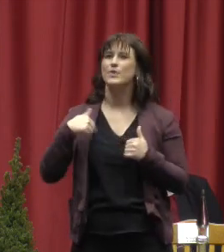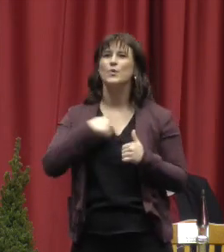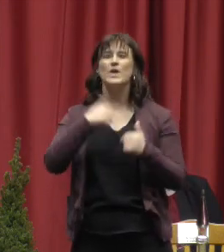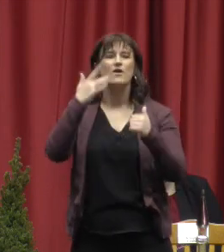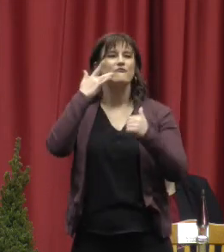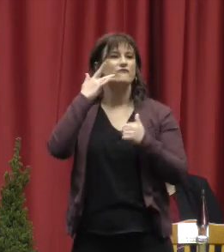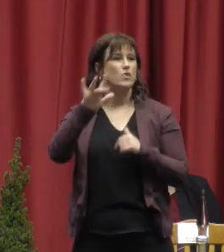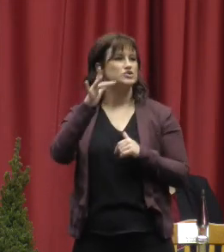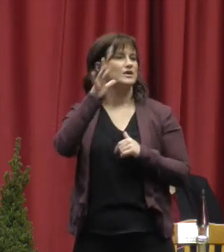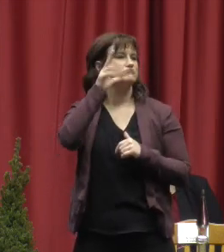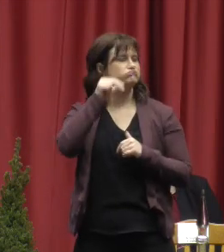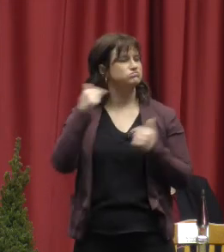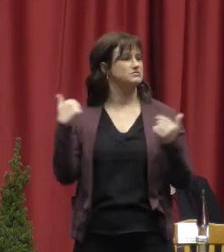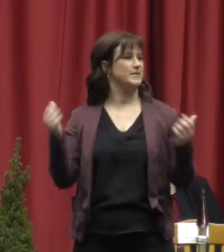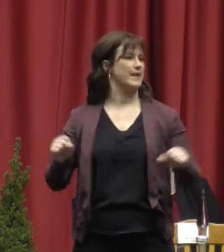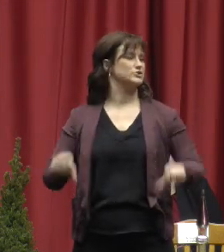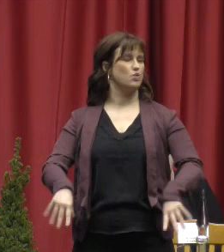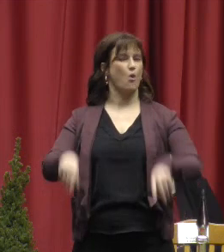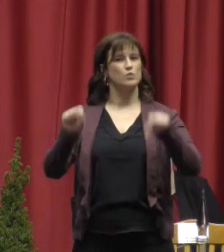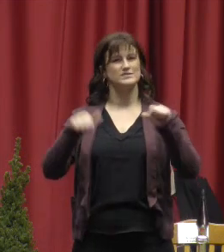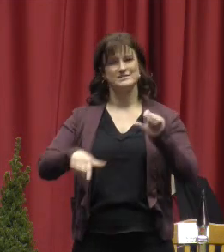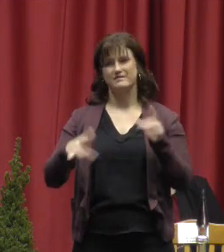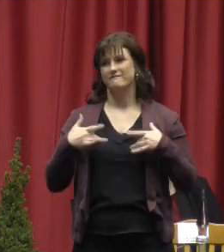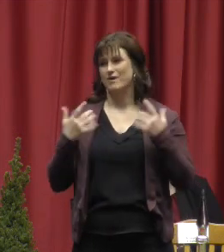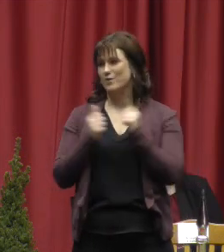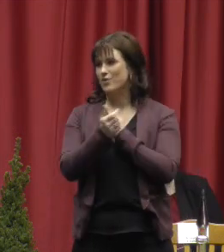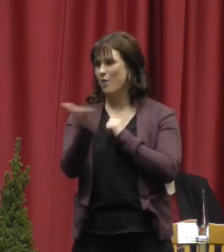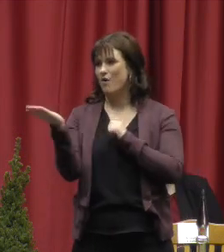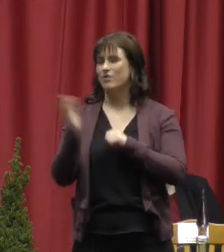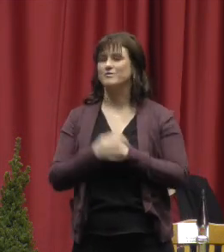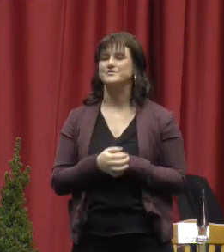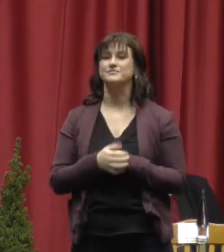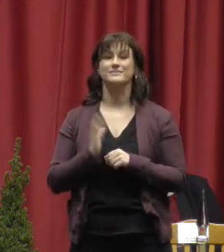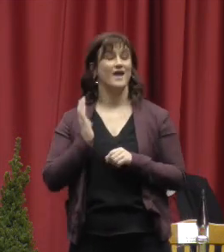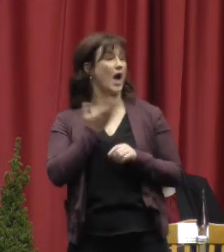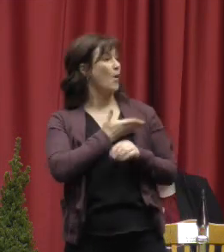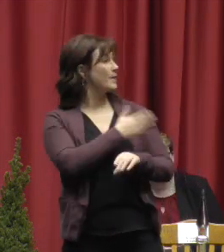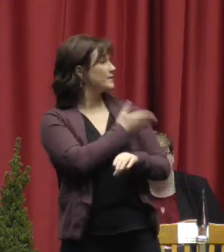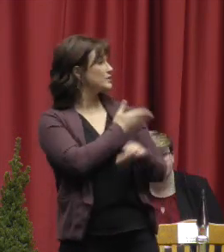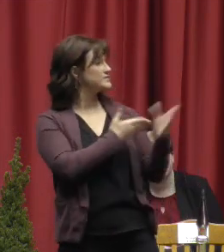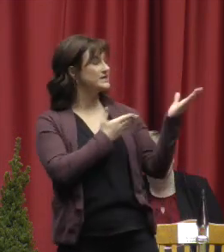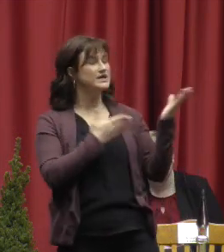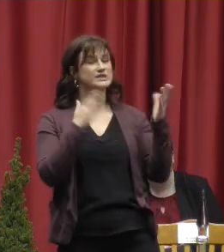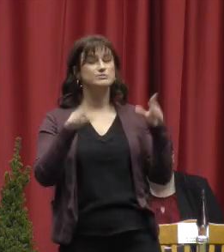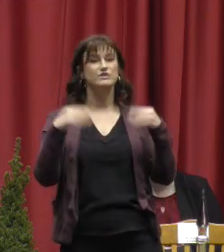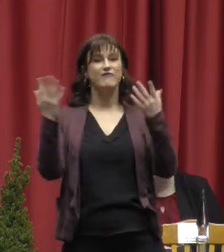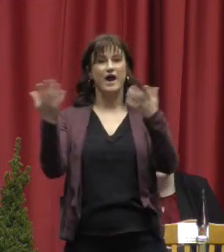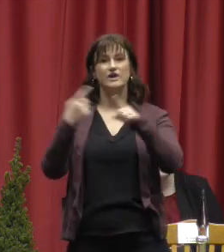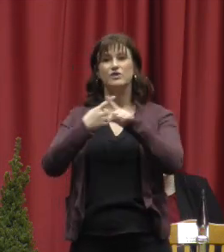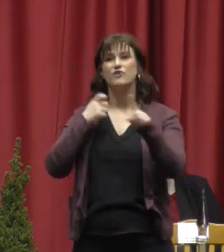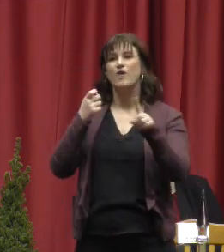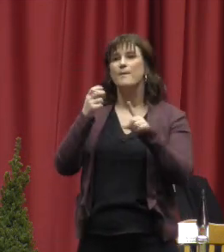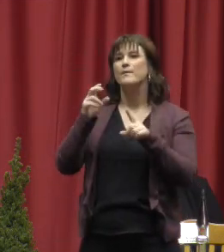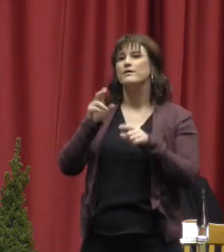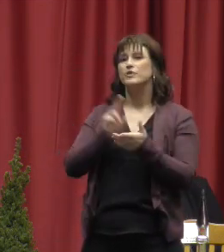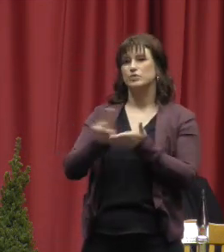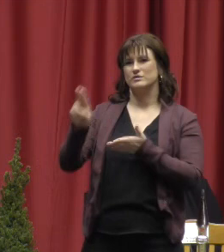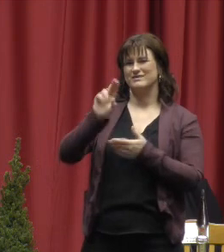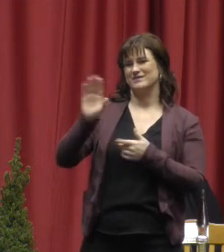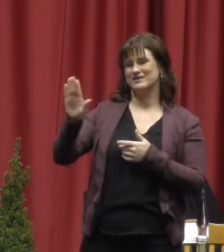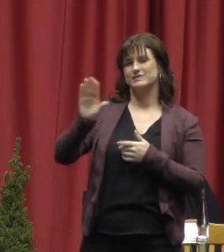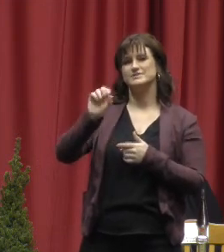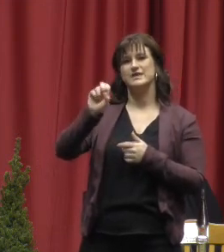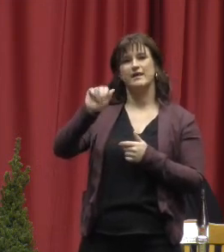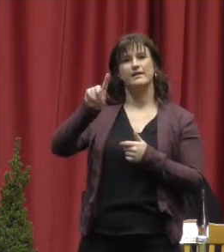event with you today. Our music today is provided by UNM's very talented Sandia Brass